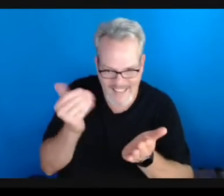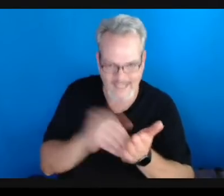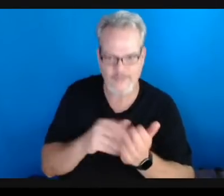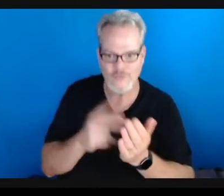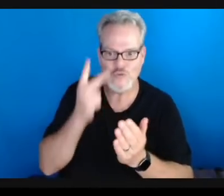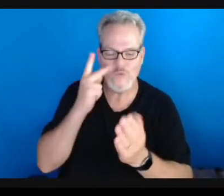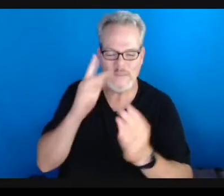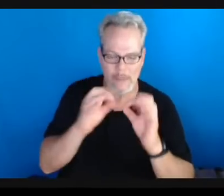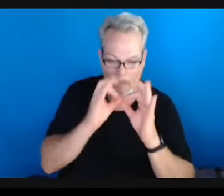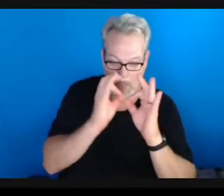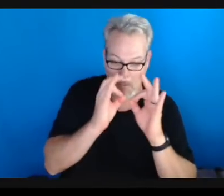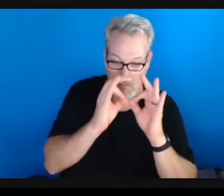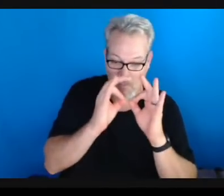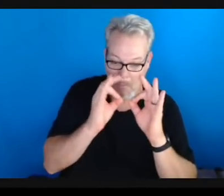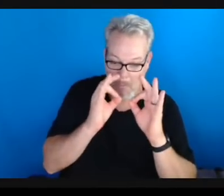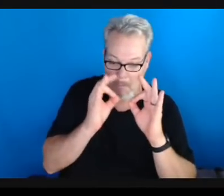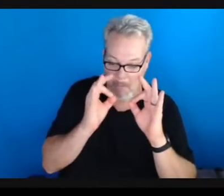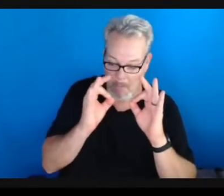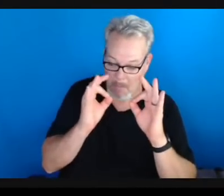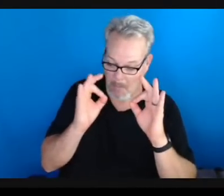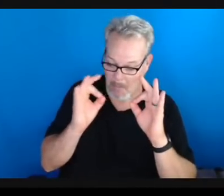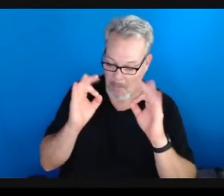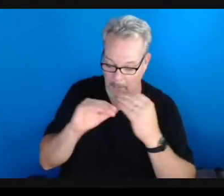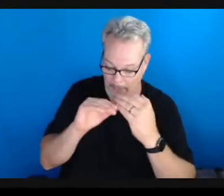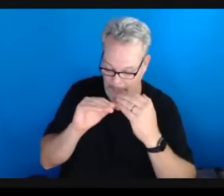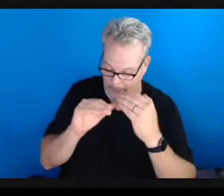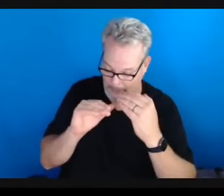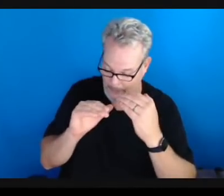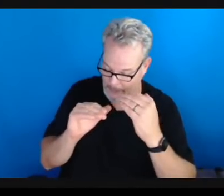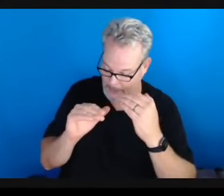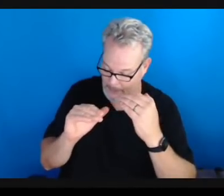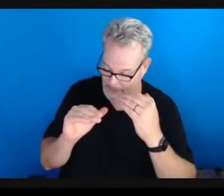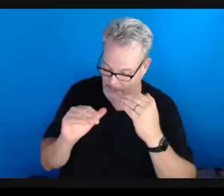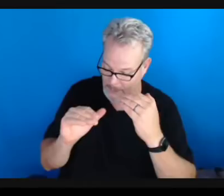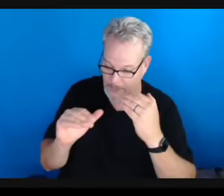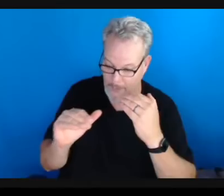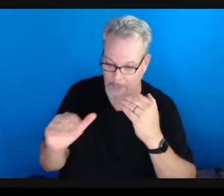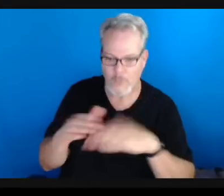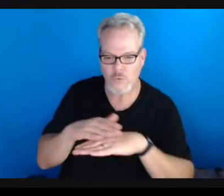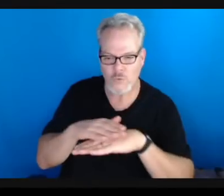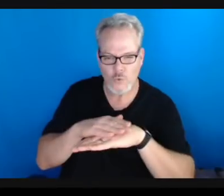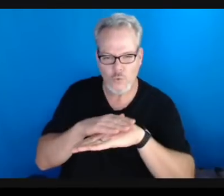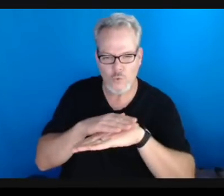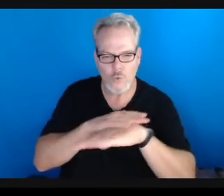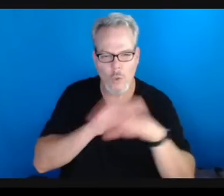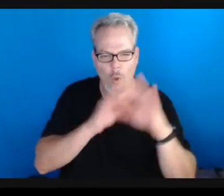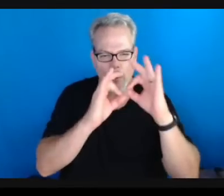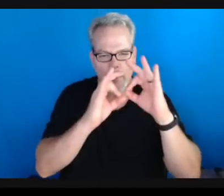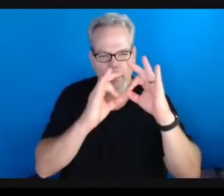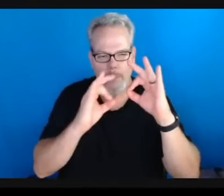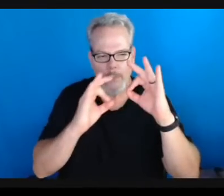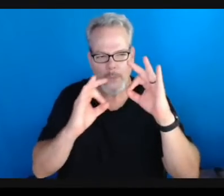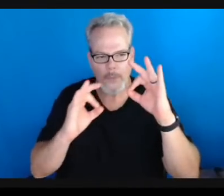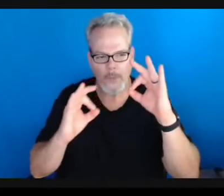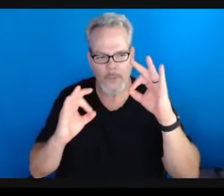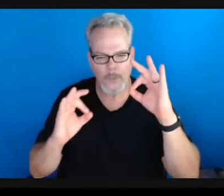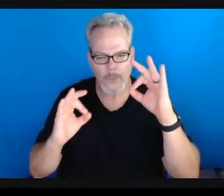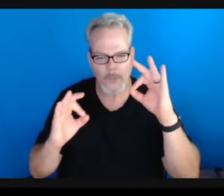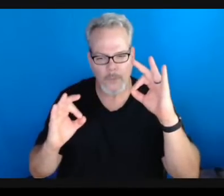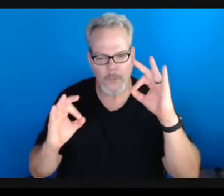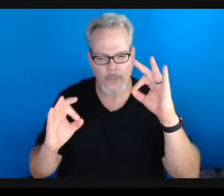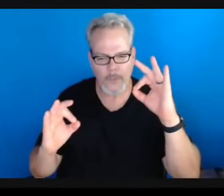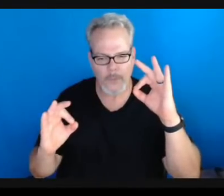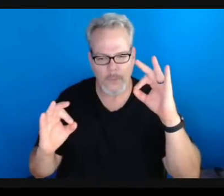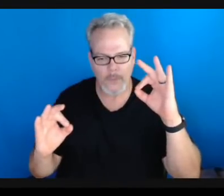see a steadily decreasing line. And so you look at this and say like, oh, look, it's not going down that much. We